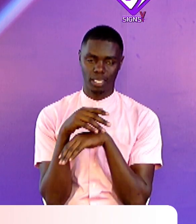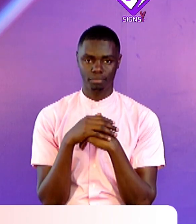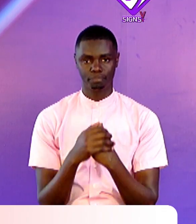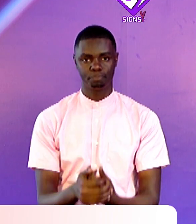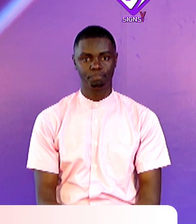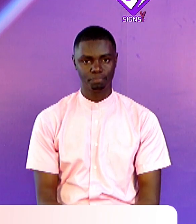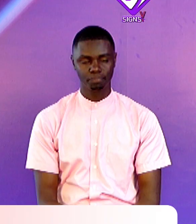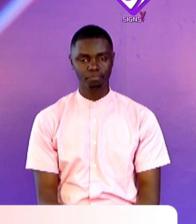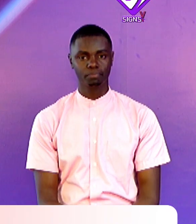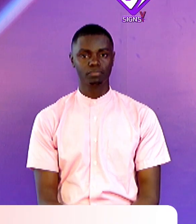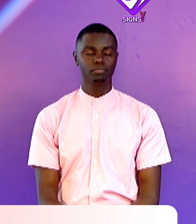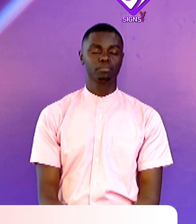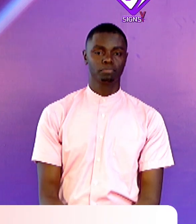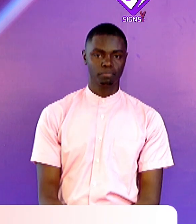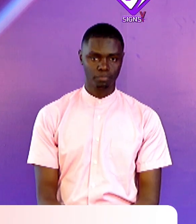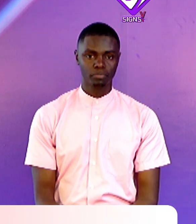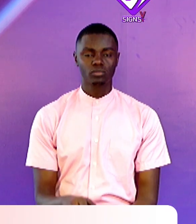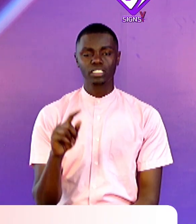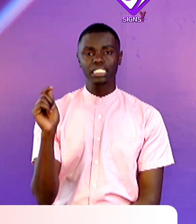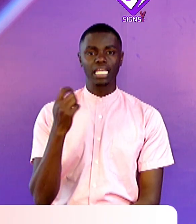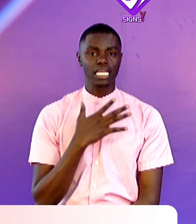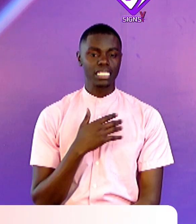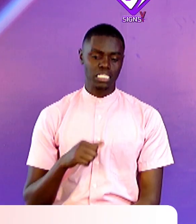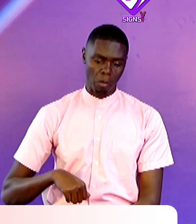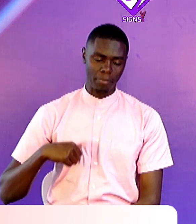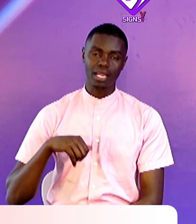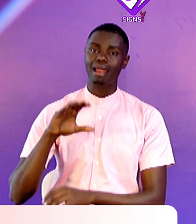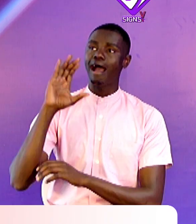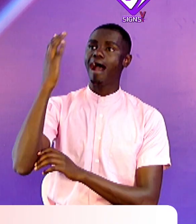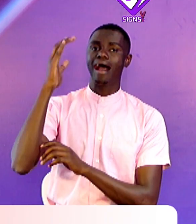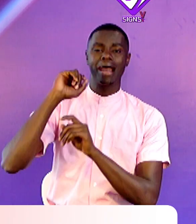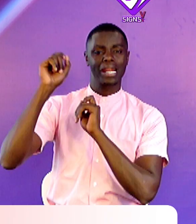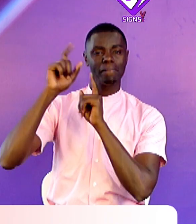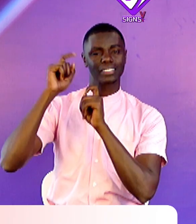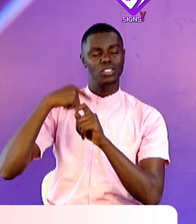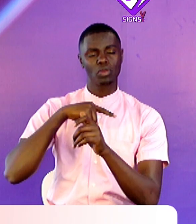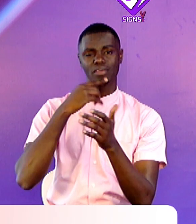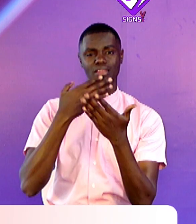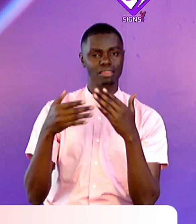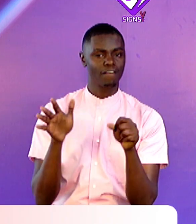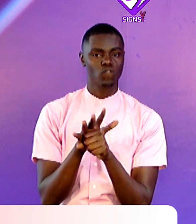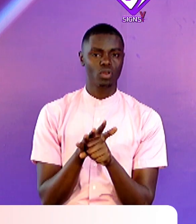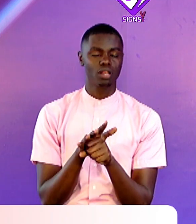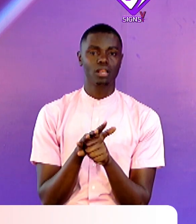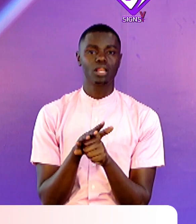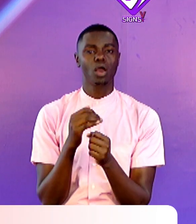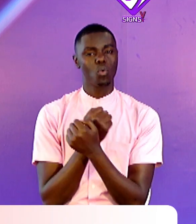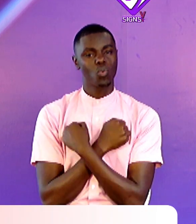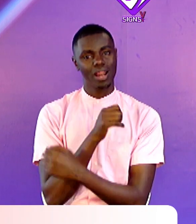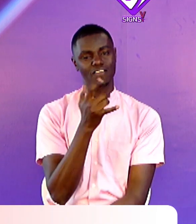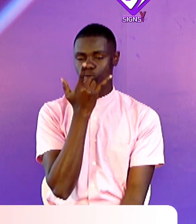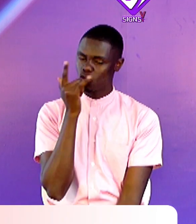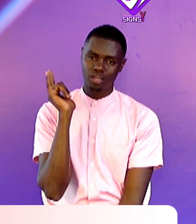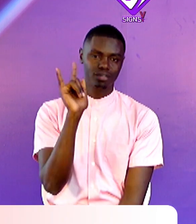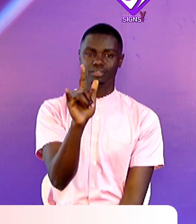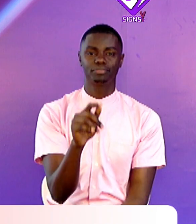for, you know. Yeah. It is our pride. Harambee Stars, we are very grateful. Yeah, we are. love you, and we just The pray